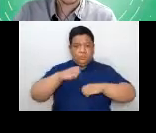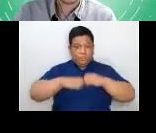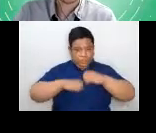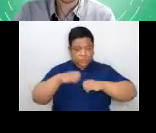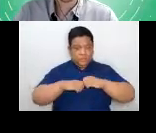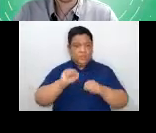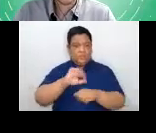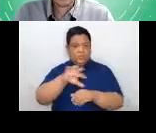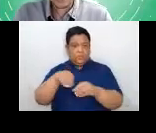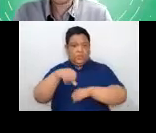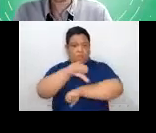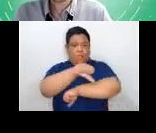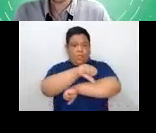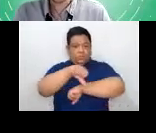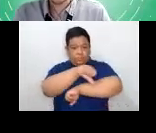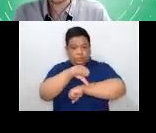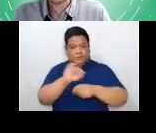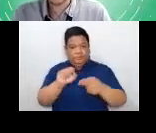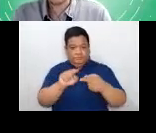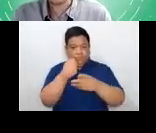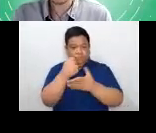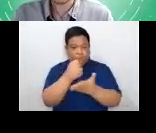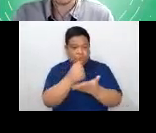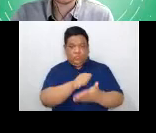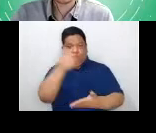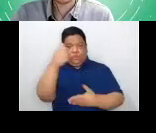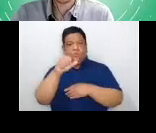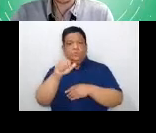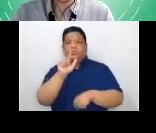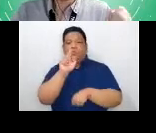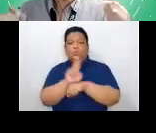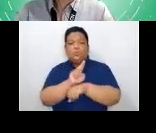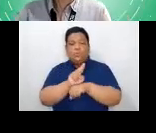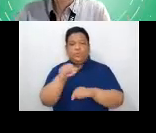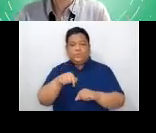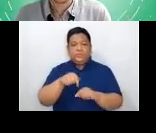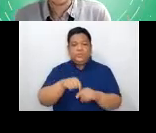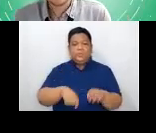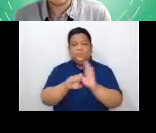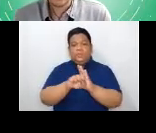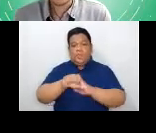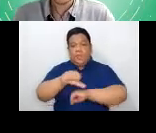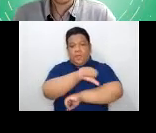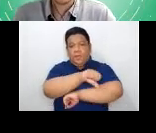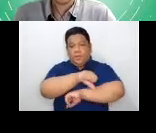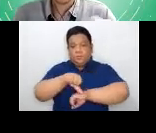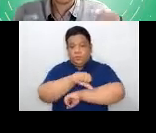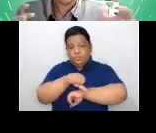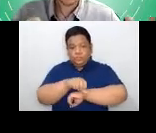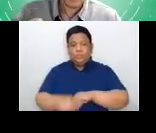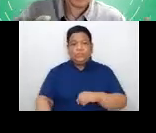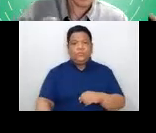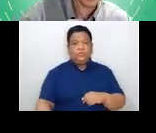architecture. So architecture is another frequent use for this, because when you talk about architecture, you're talking about